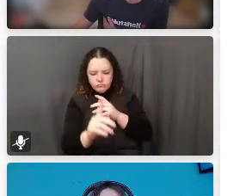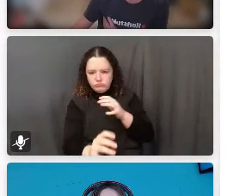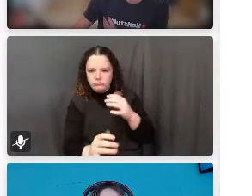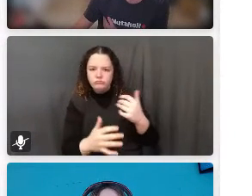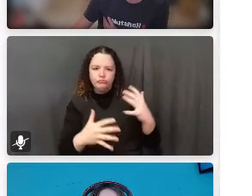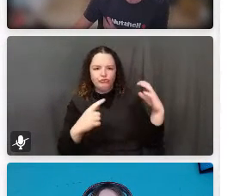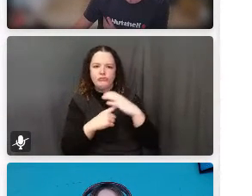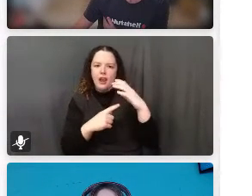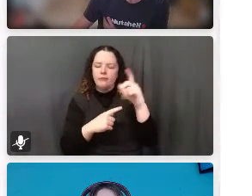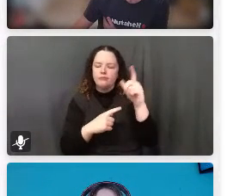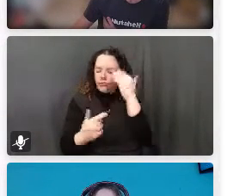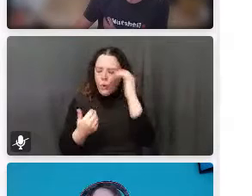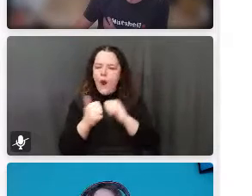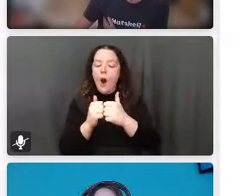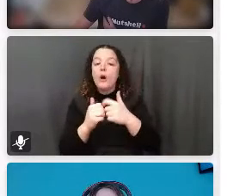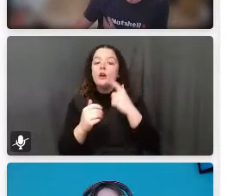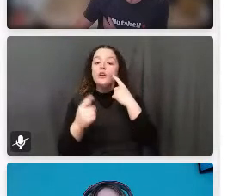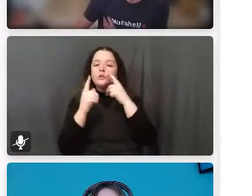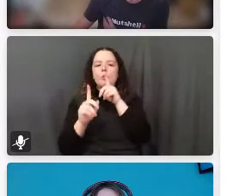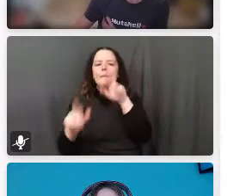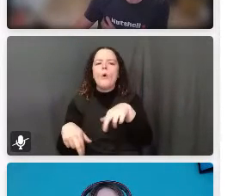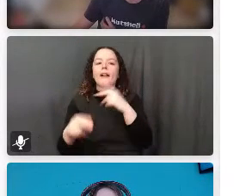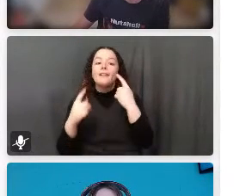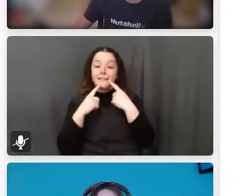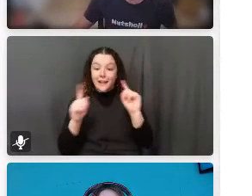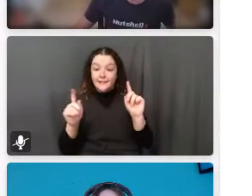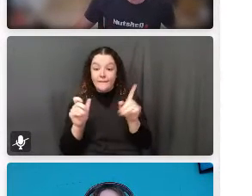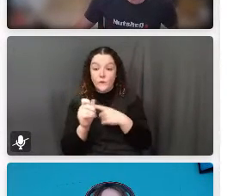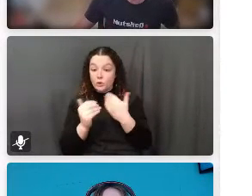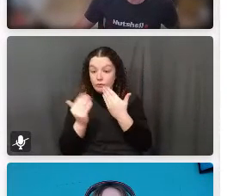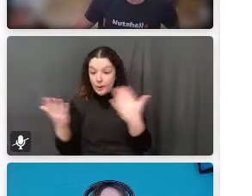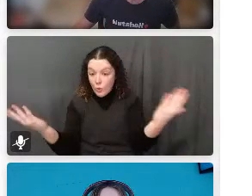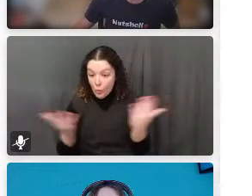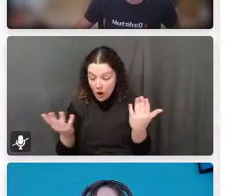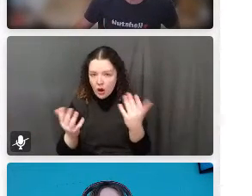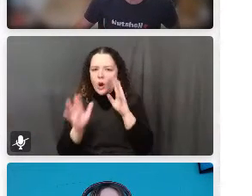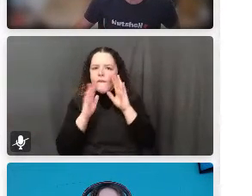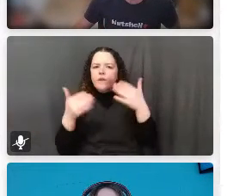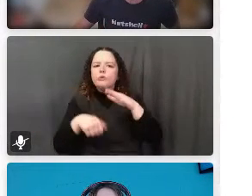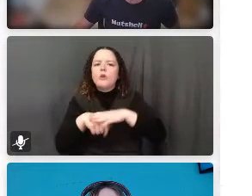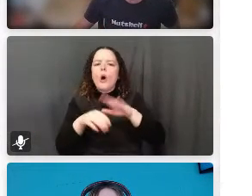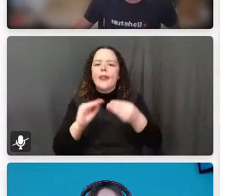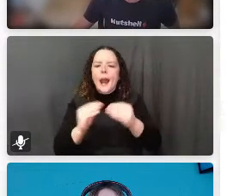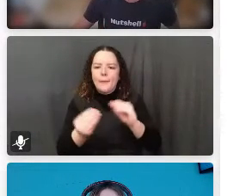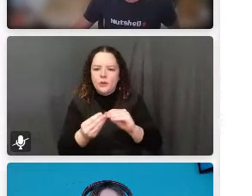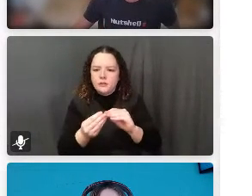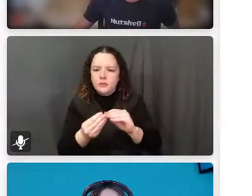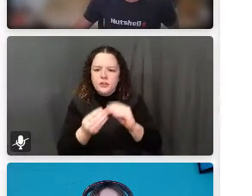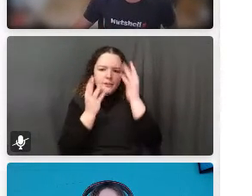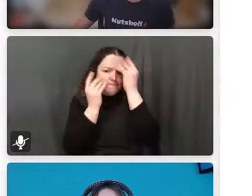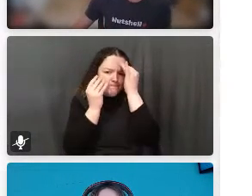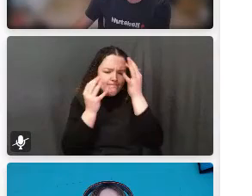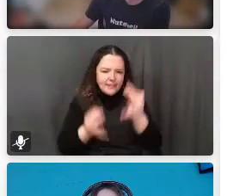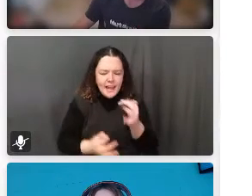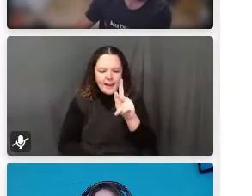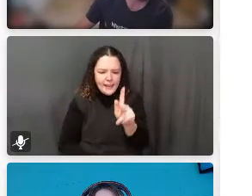of your email campaign. So, our first recommendation is really to focus on the numbers and really think and decide what KPIs are important to